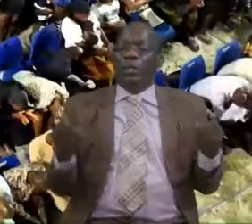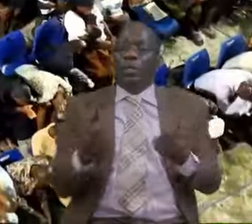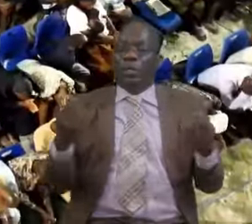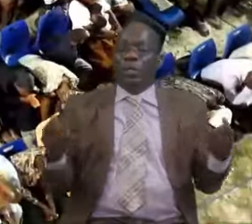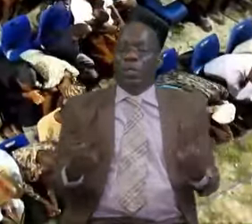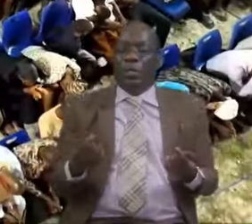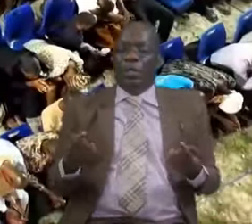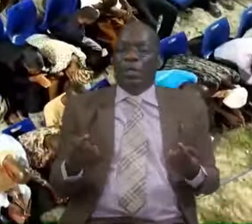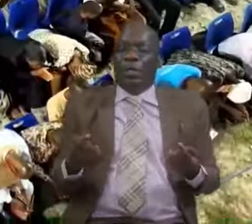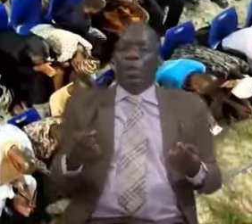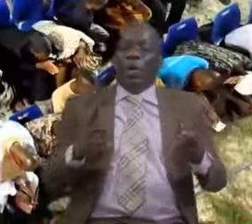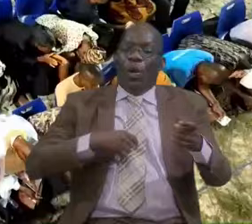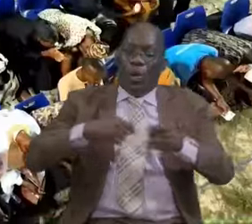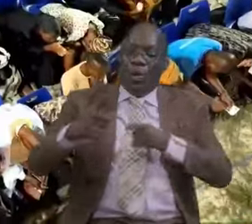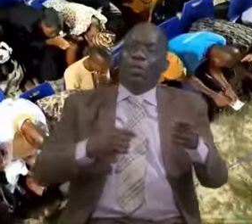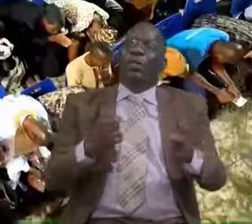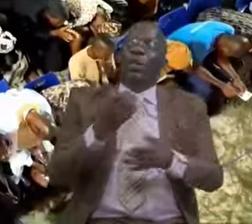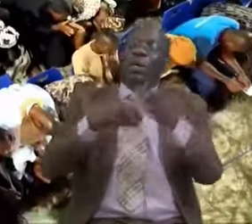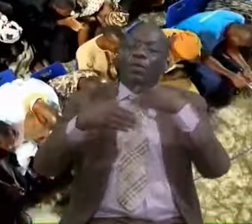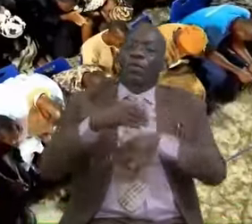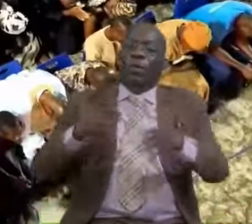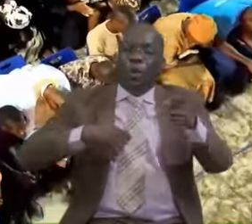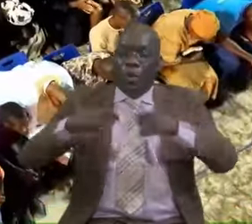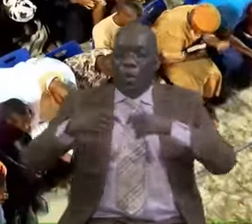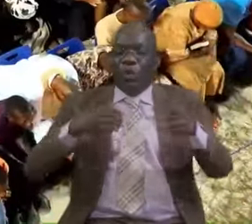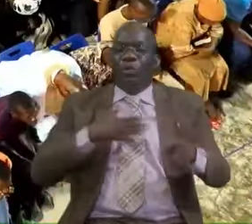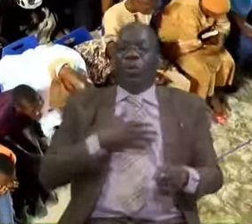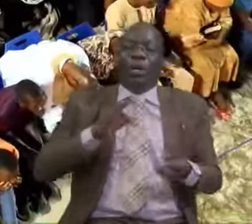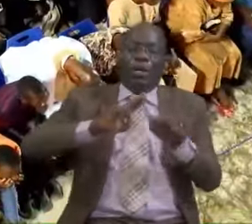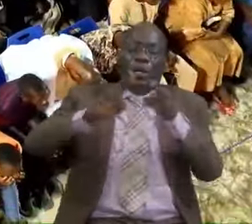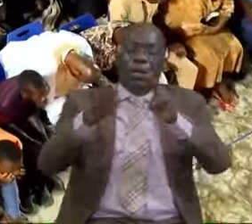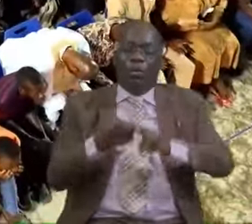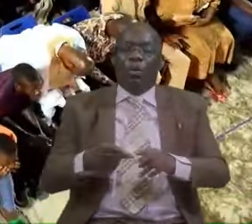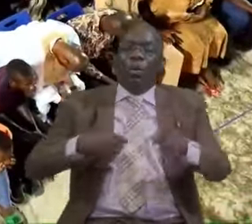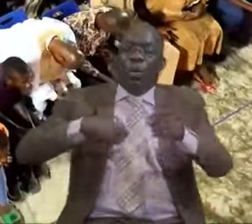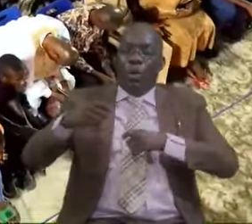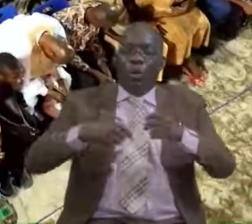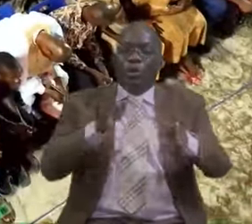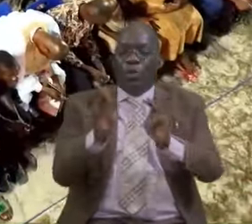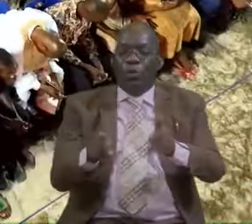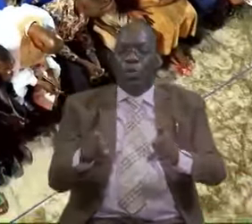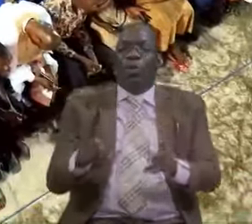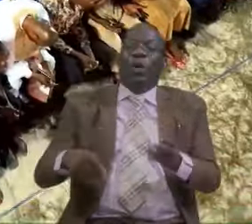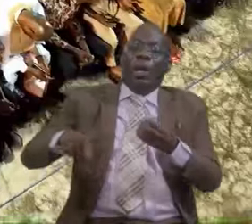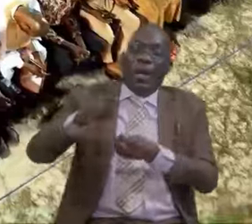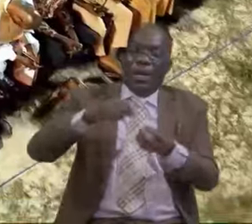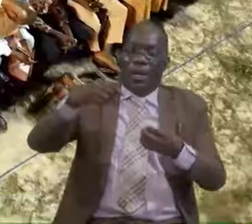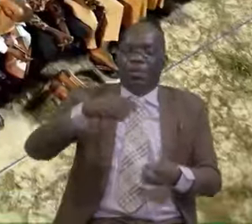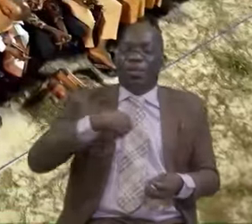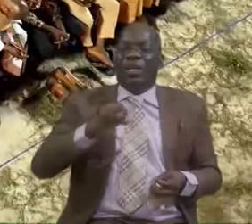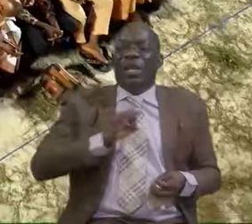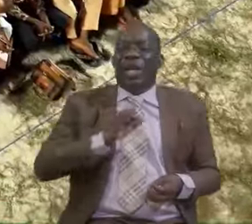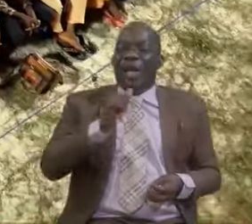heaven, injures my neighbor, injures people around me. I am